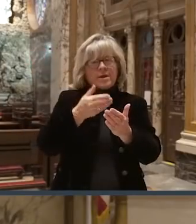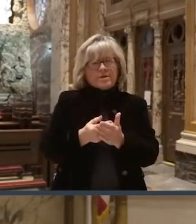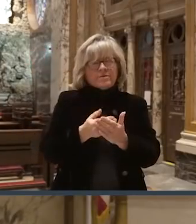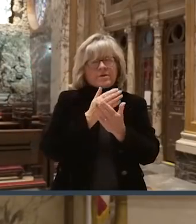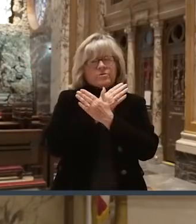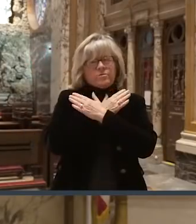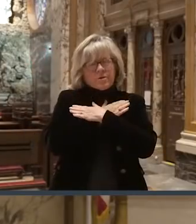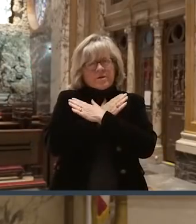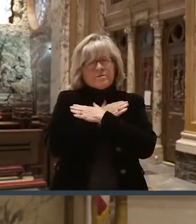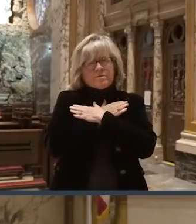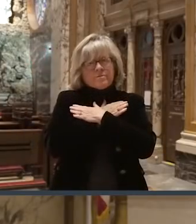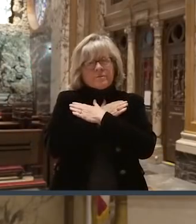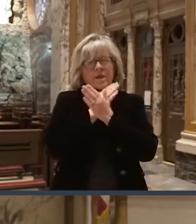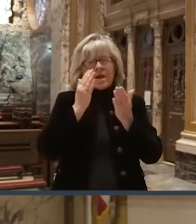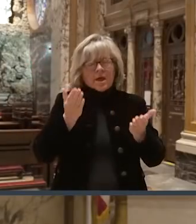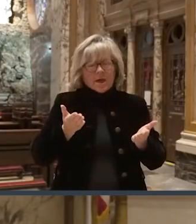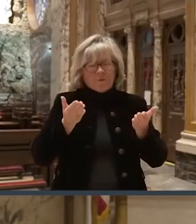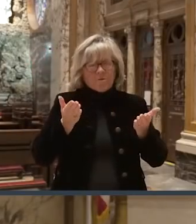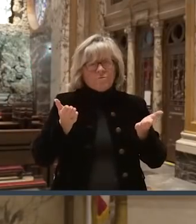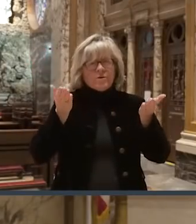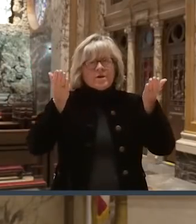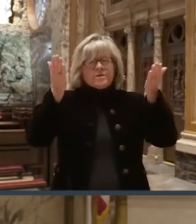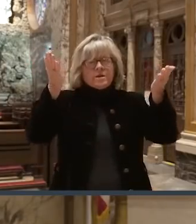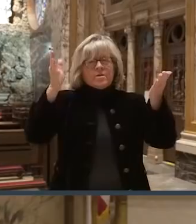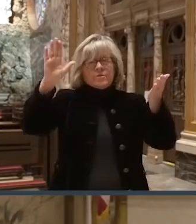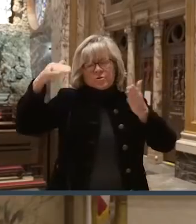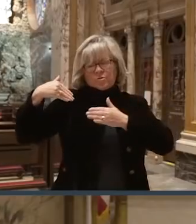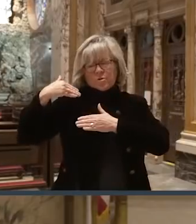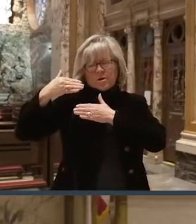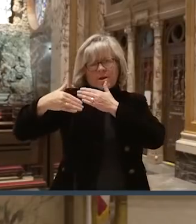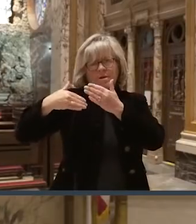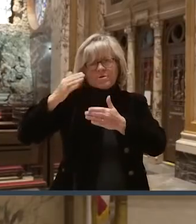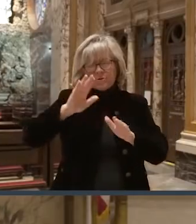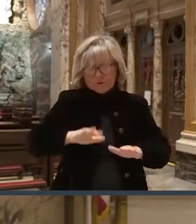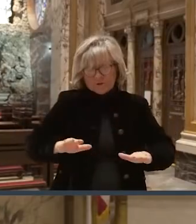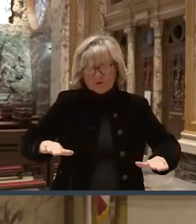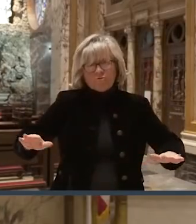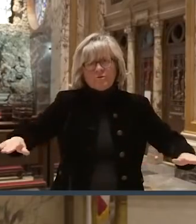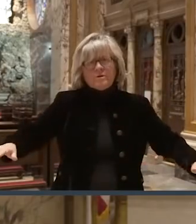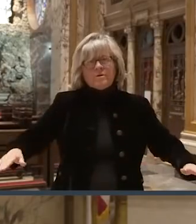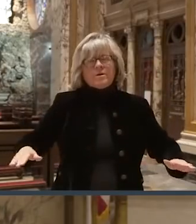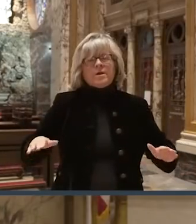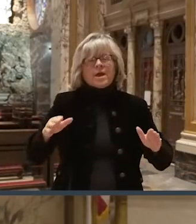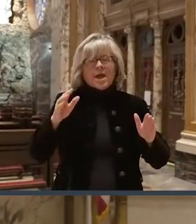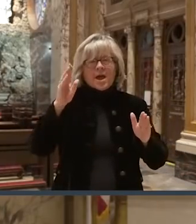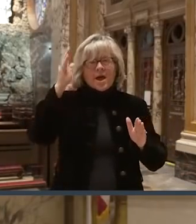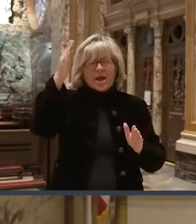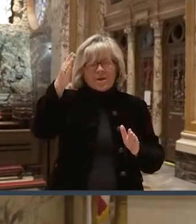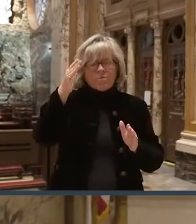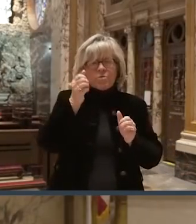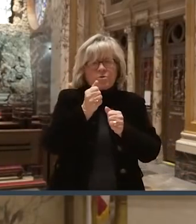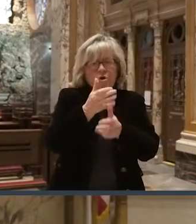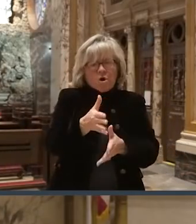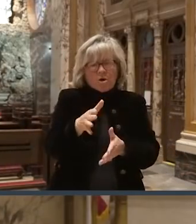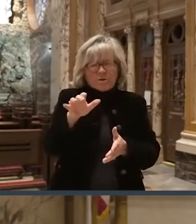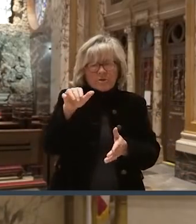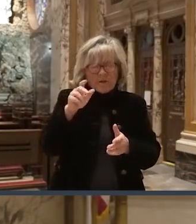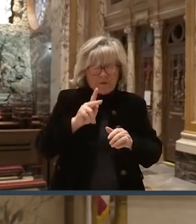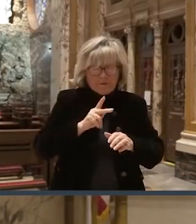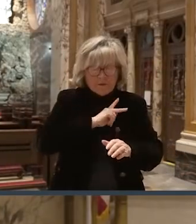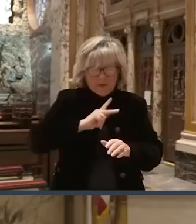ancestors, I will raise up your heir after you, sprung from your loins, and I will make his kingdom